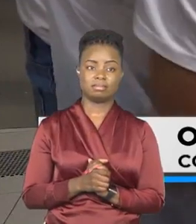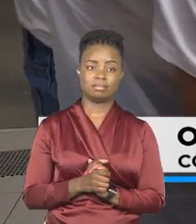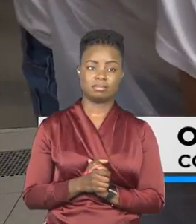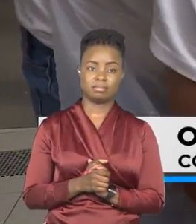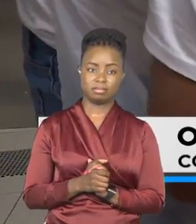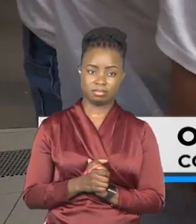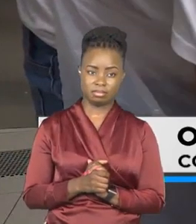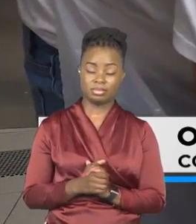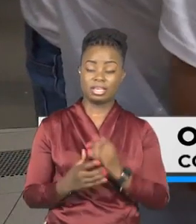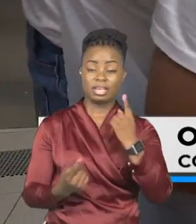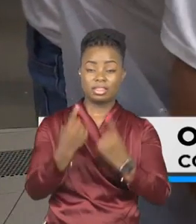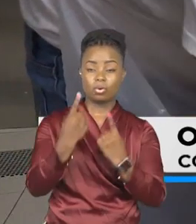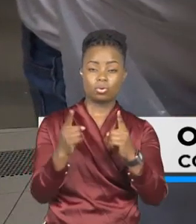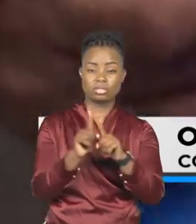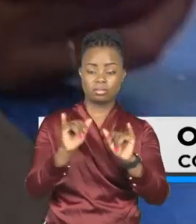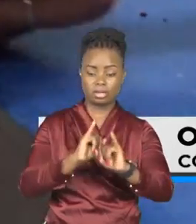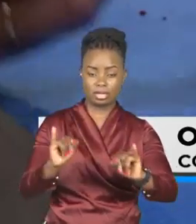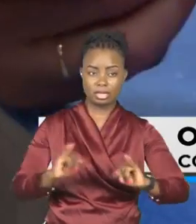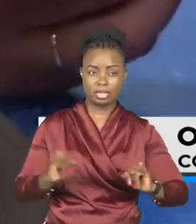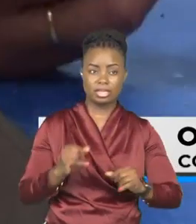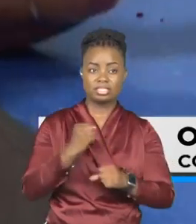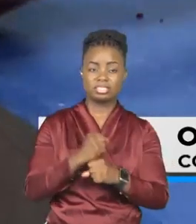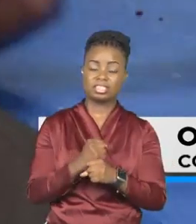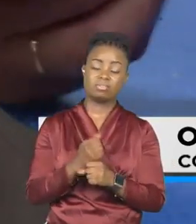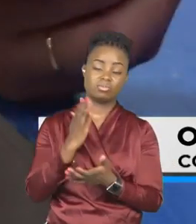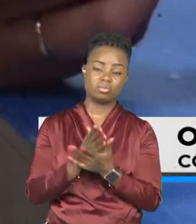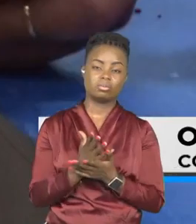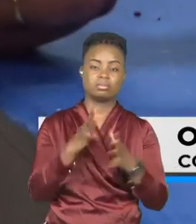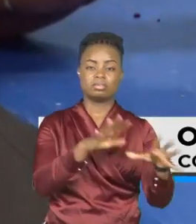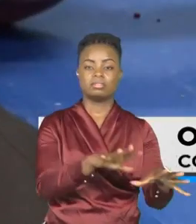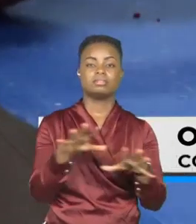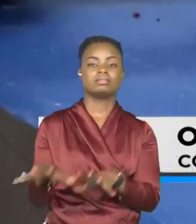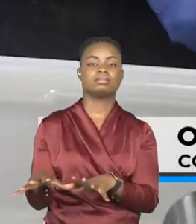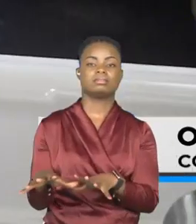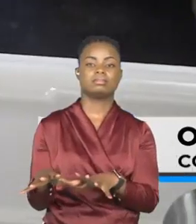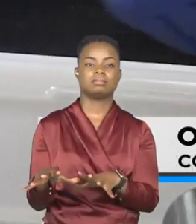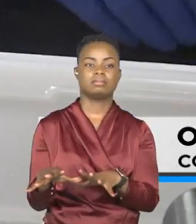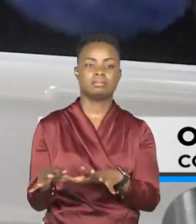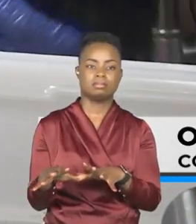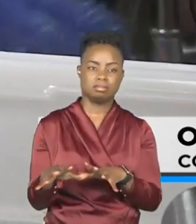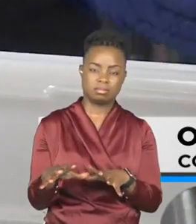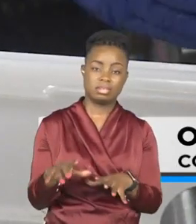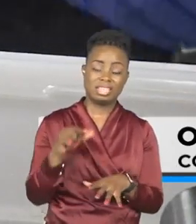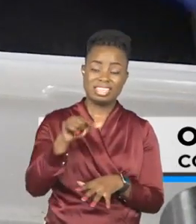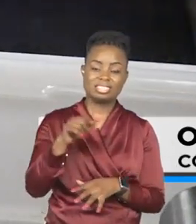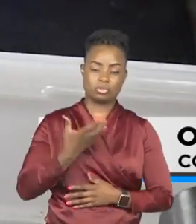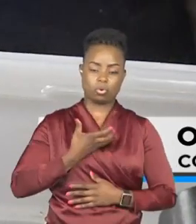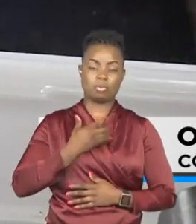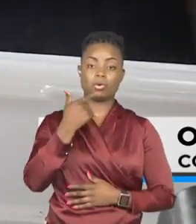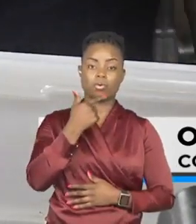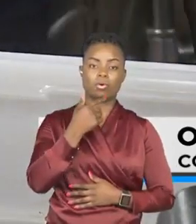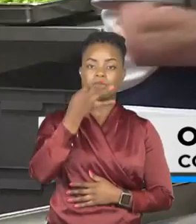The cooks and cleaning staff are the unsung heroes of the roughly 100 people on board the ship, owned by French oil company